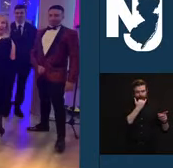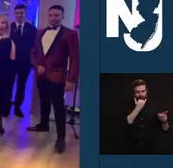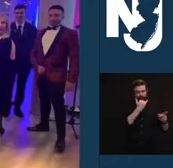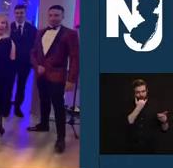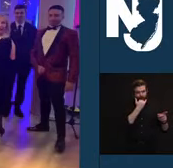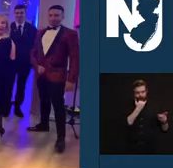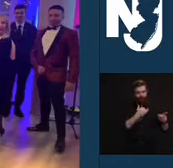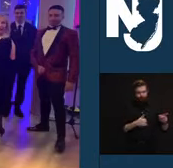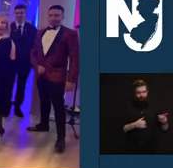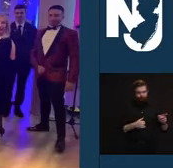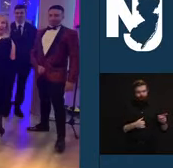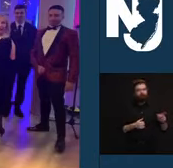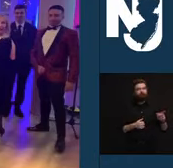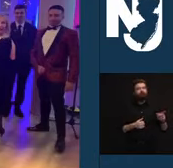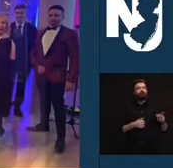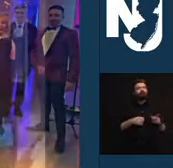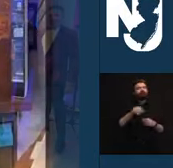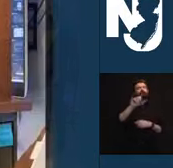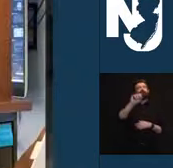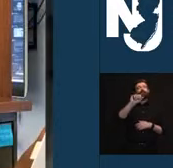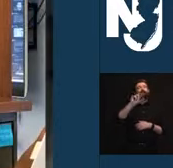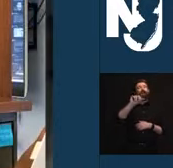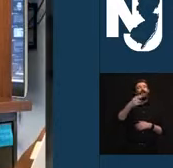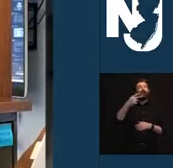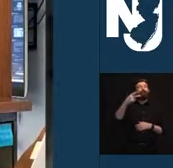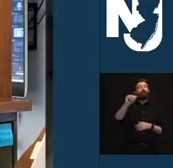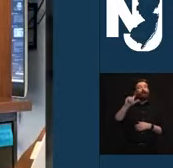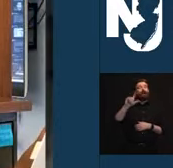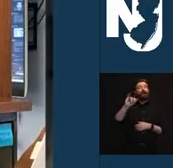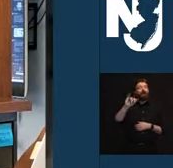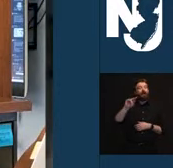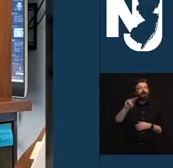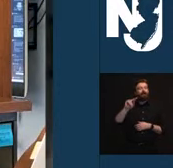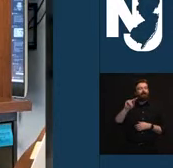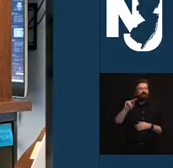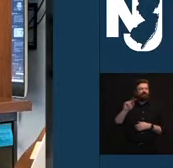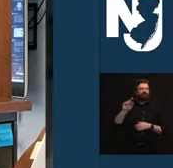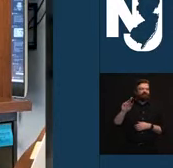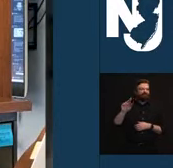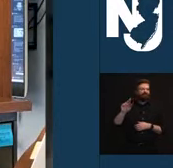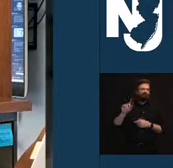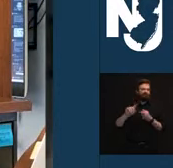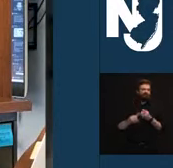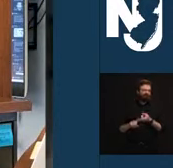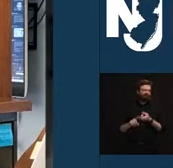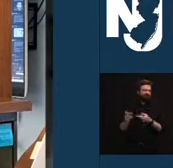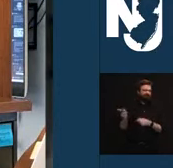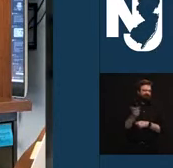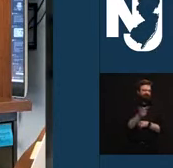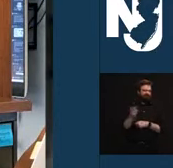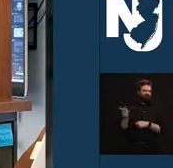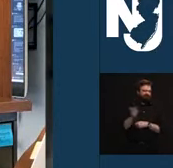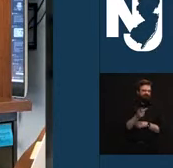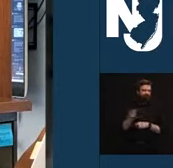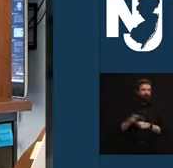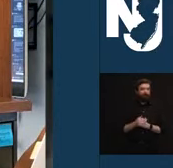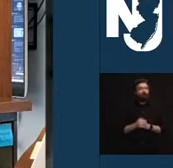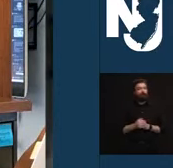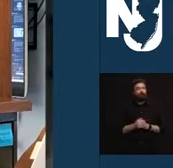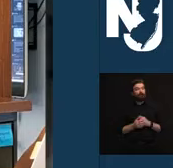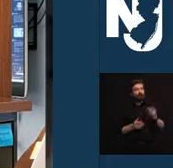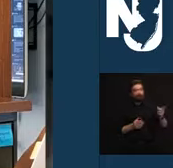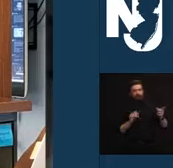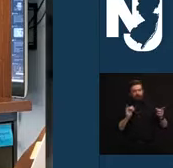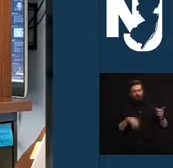act for this event. Now, if you go to the next kind of a scene, that's Matt again, earlier this year. Kind of a scene out of